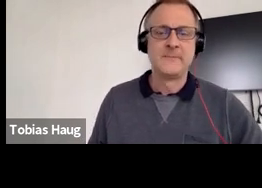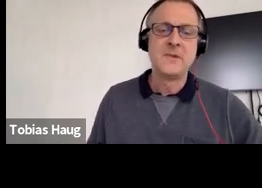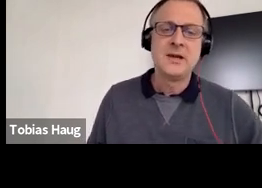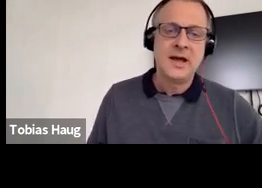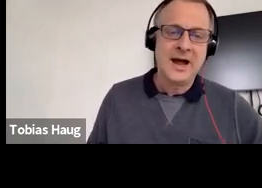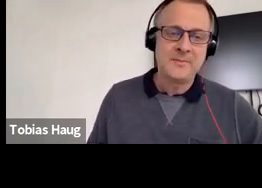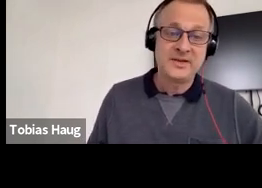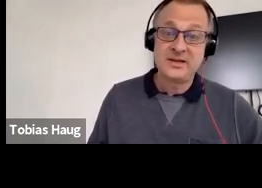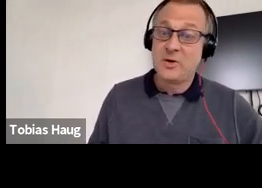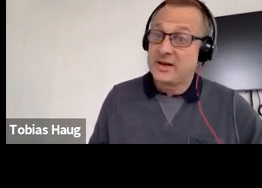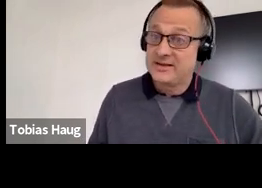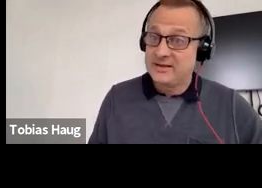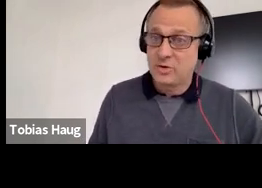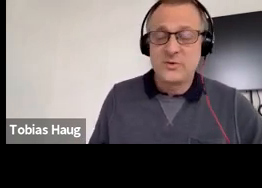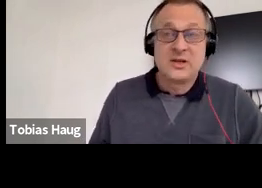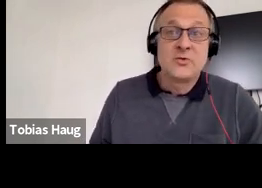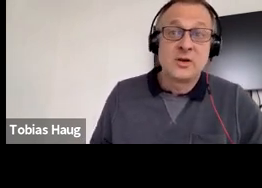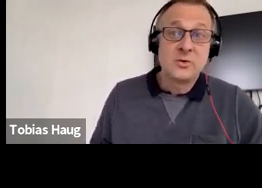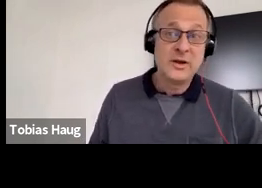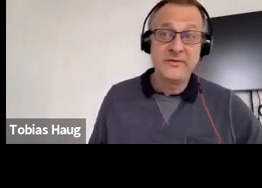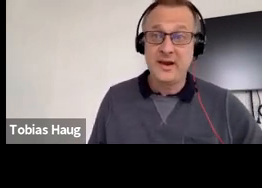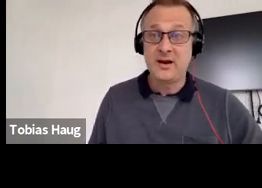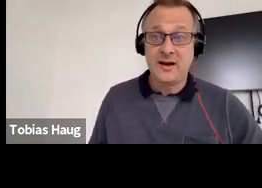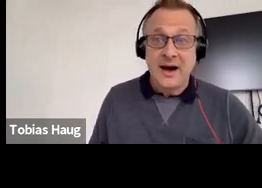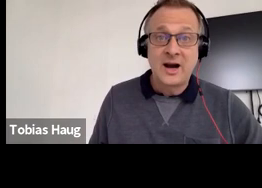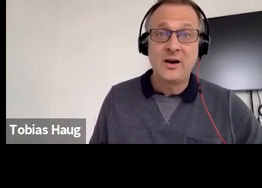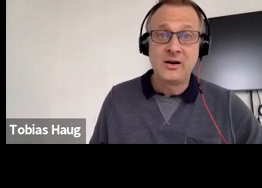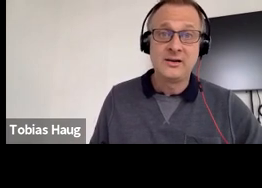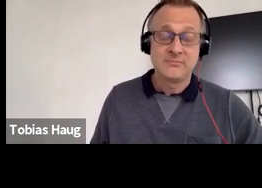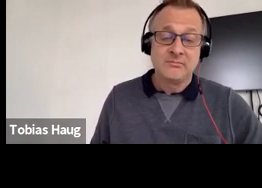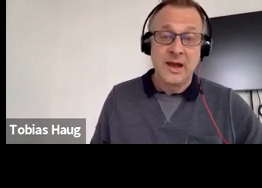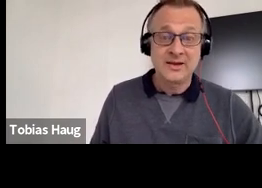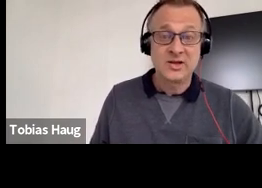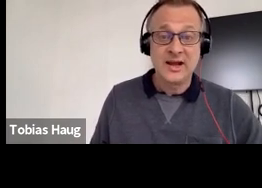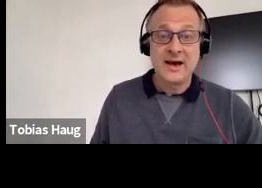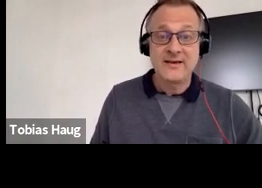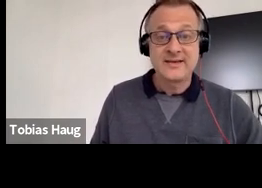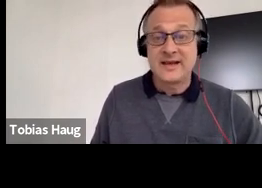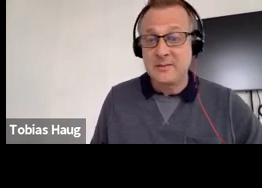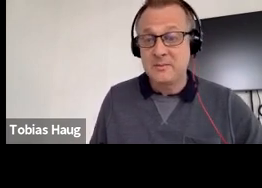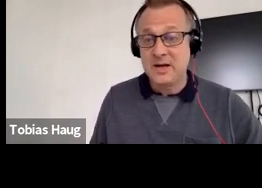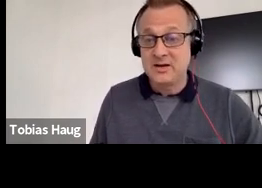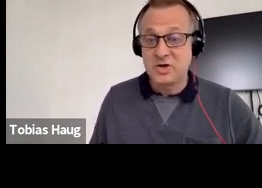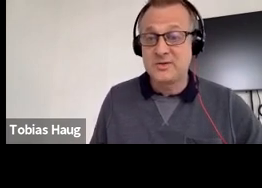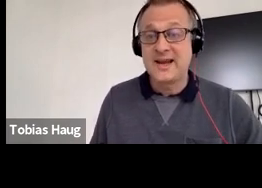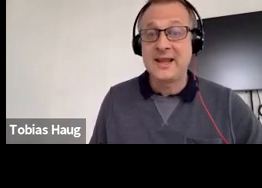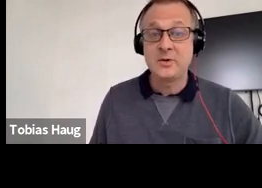categories that did not exist, or we don't know if they are the same in German Sign Language or